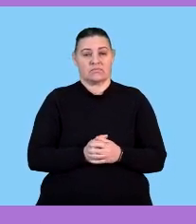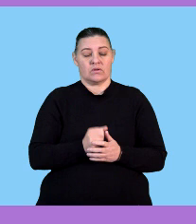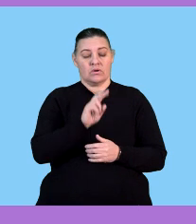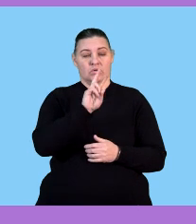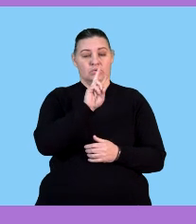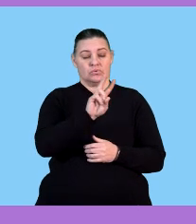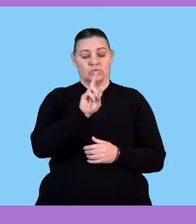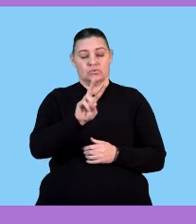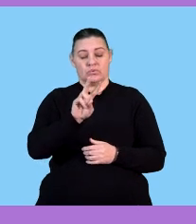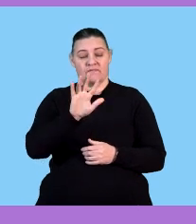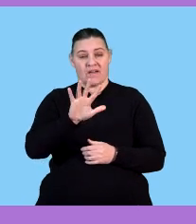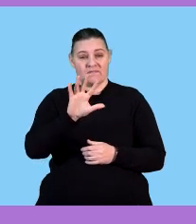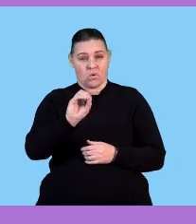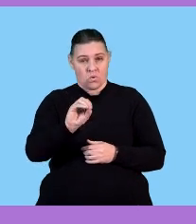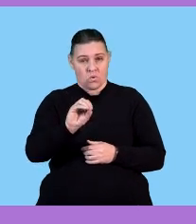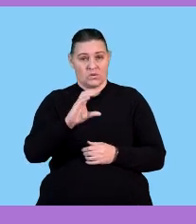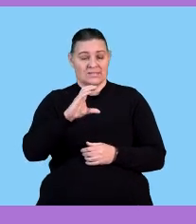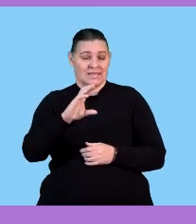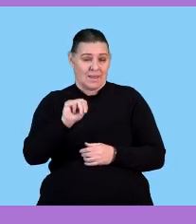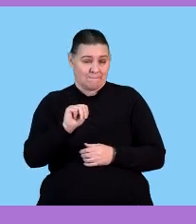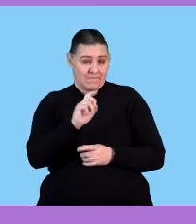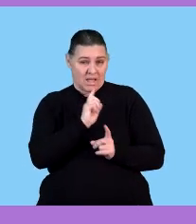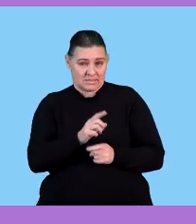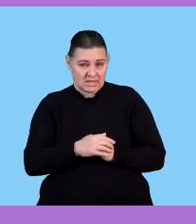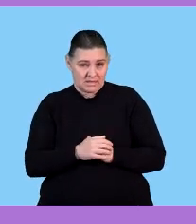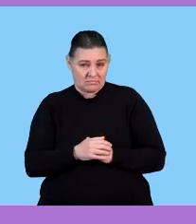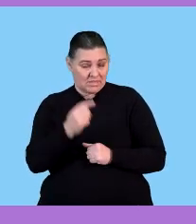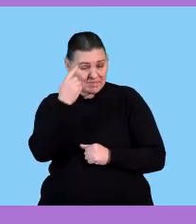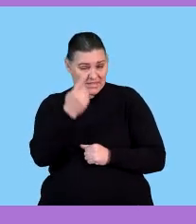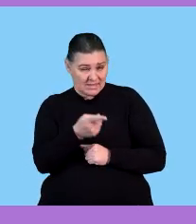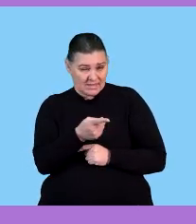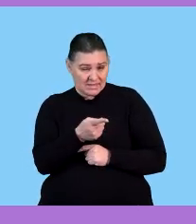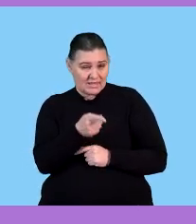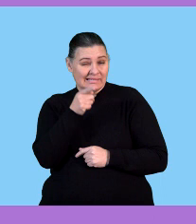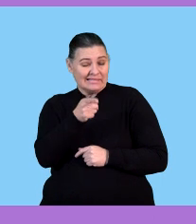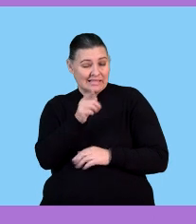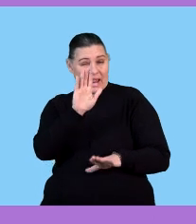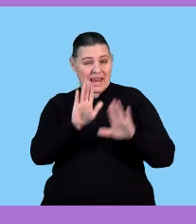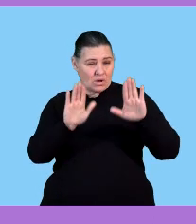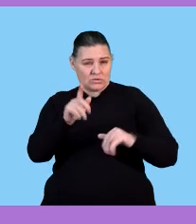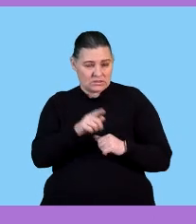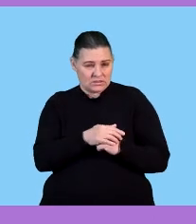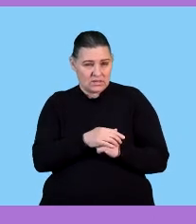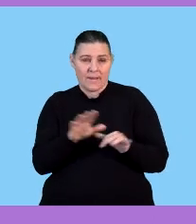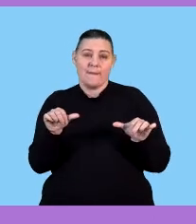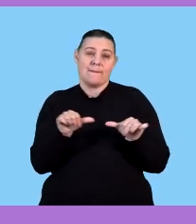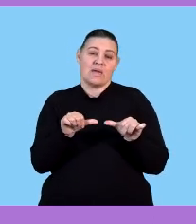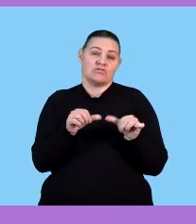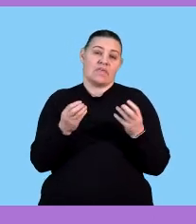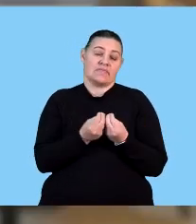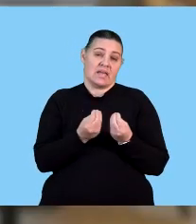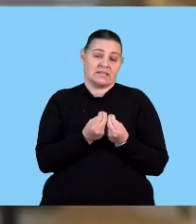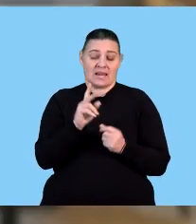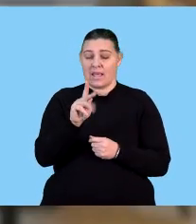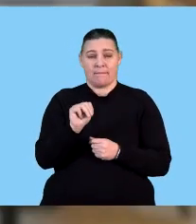is 2250 centimeters. Now, if you think about this particular layout, we're not actually measuring